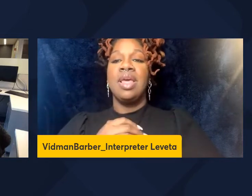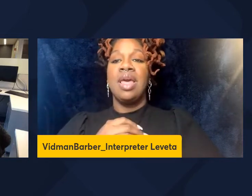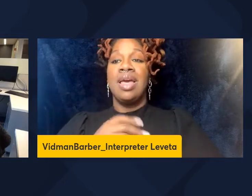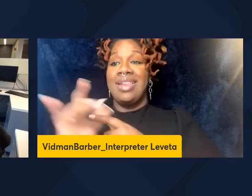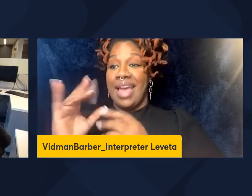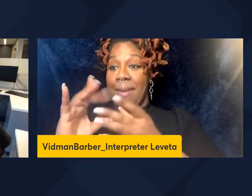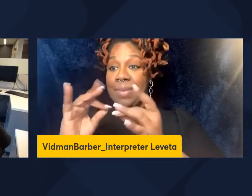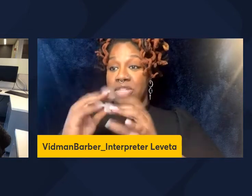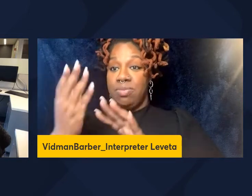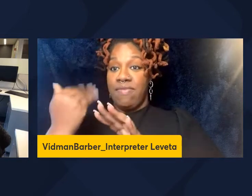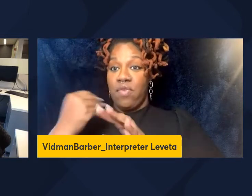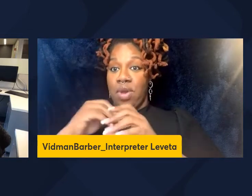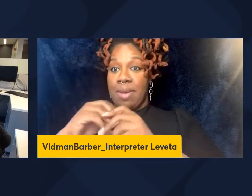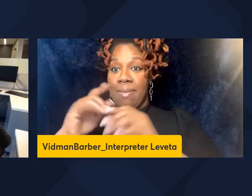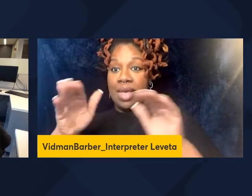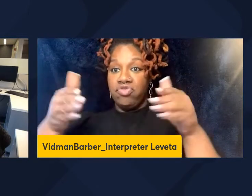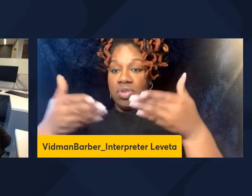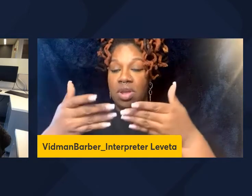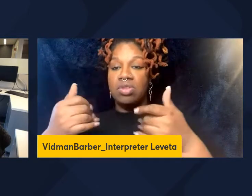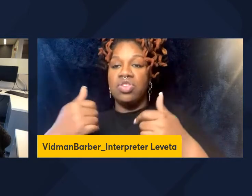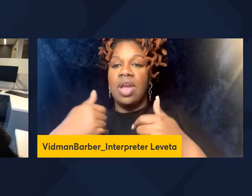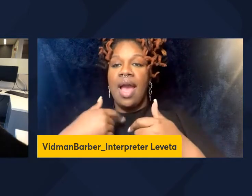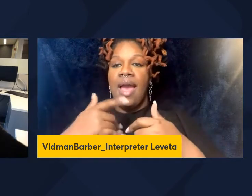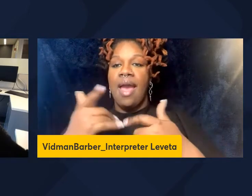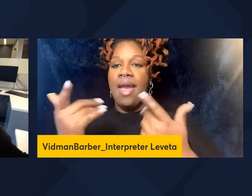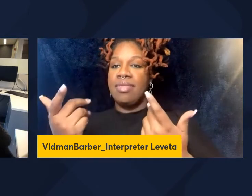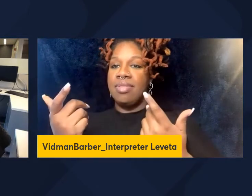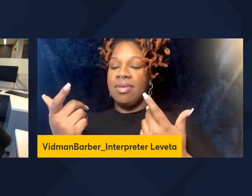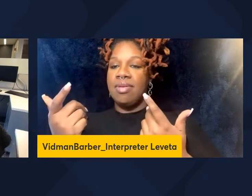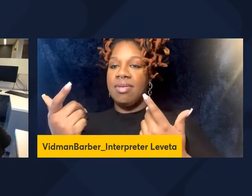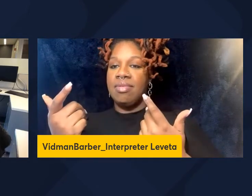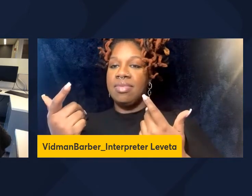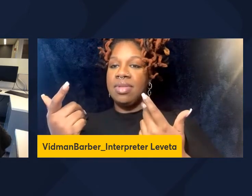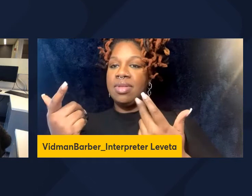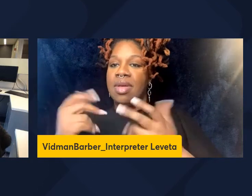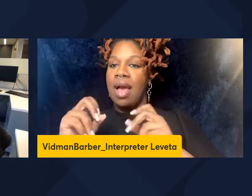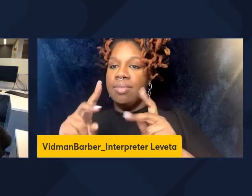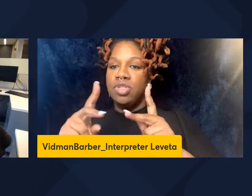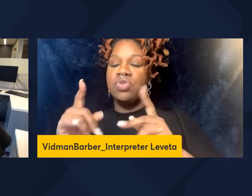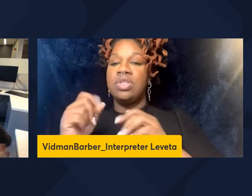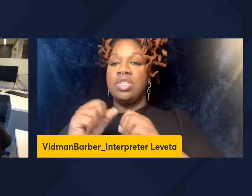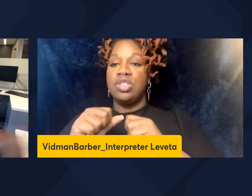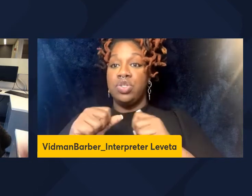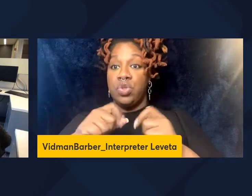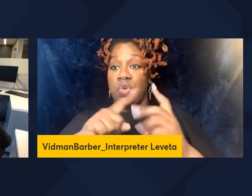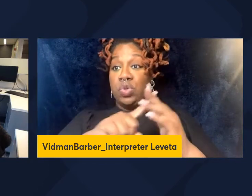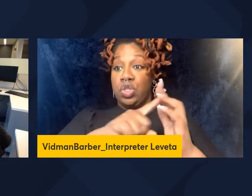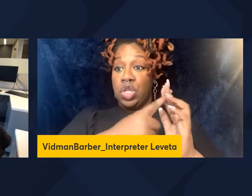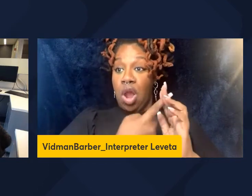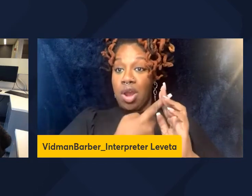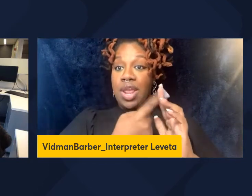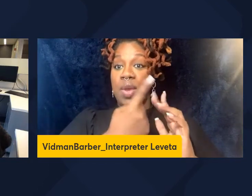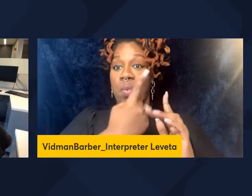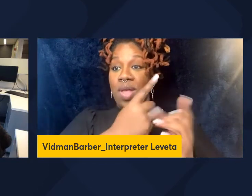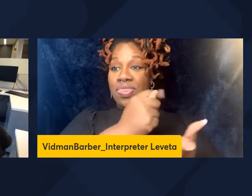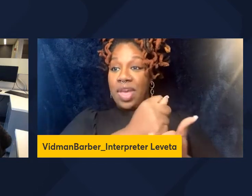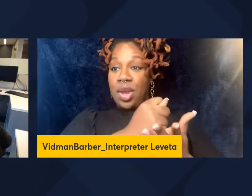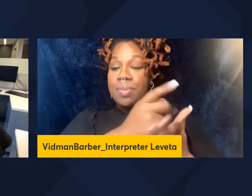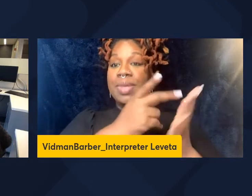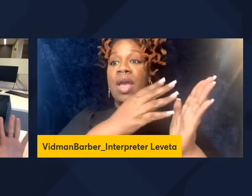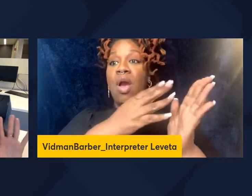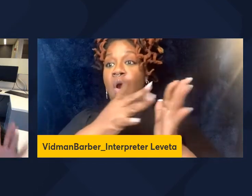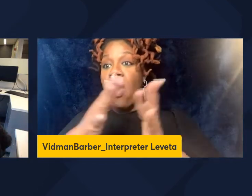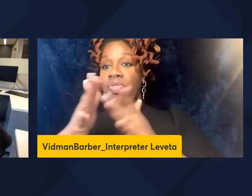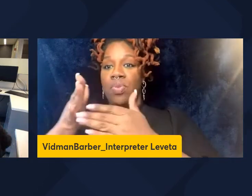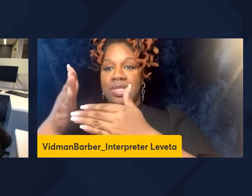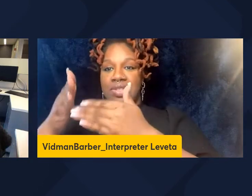of taking one therapy all the way to the end and getting it approved in both the U.S. and the EU. And I will